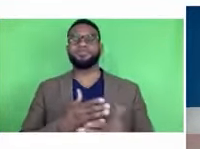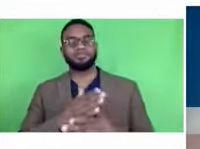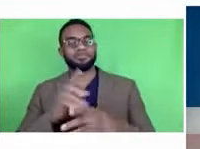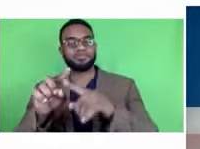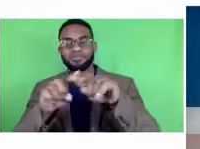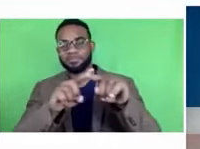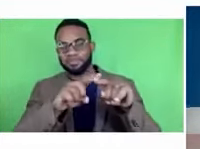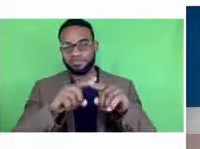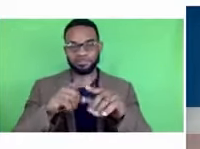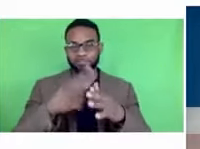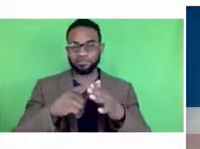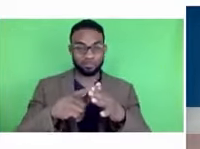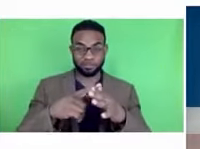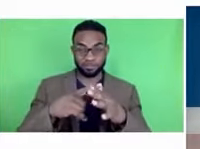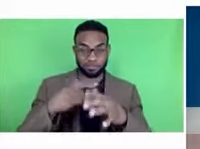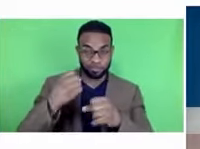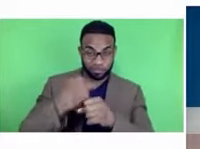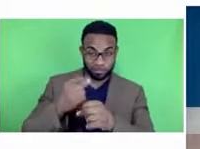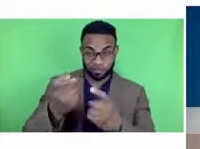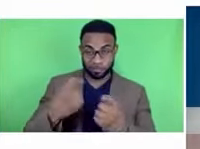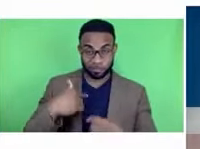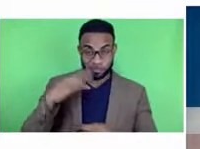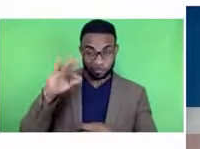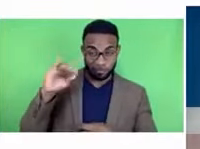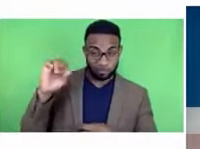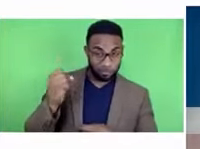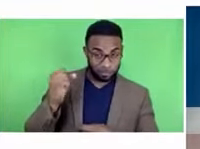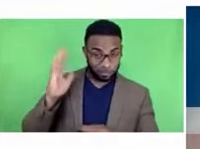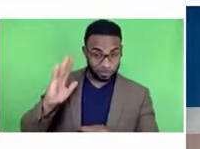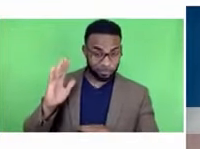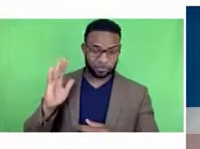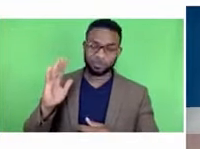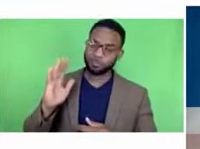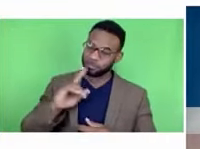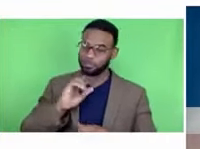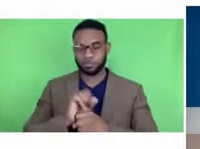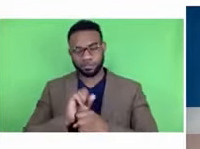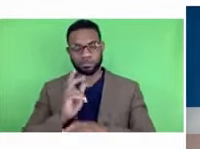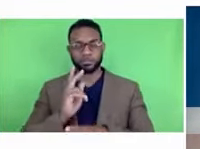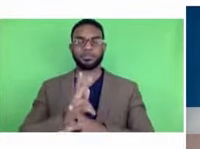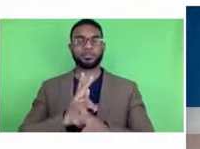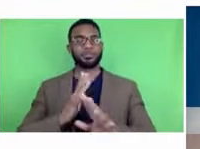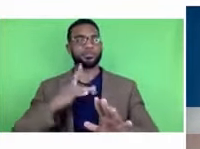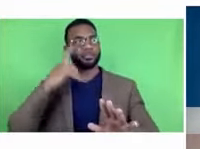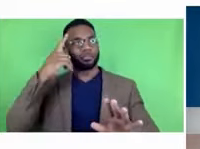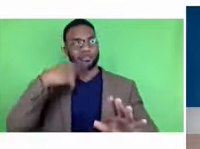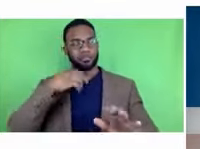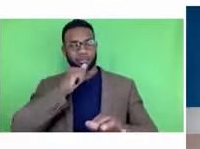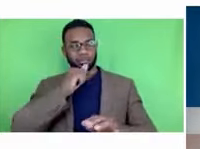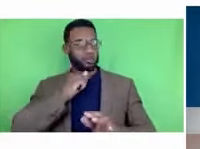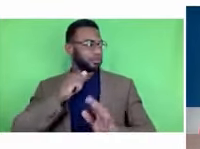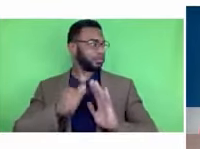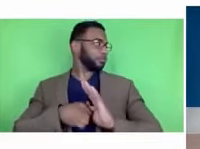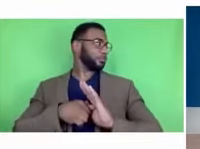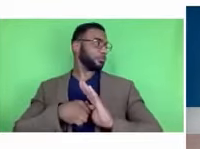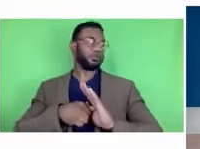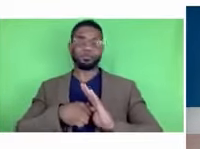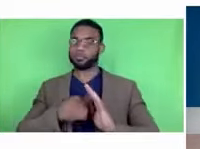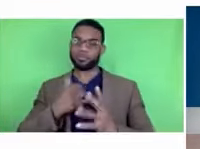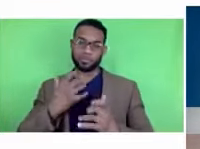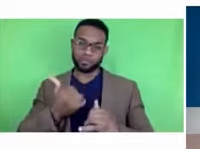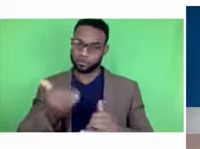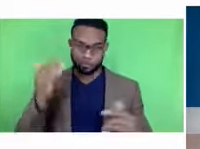what decade you're asking me at. At 90s, that meant really just keeping my information close to the chest. I didn't want anyone